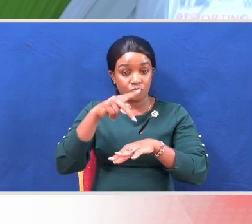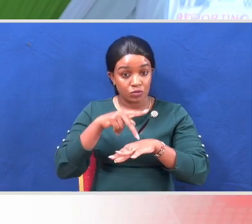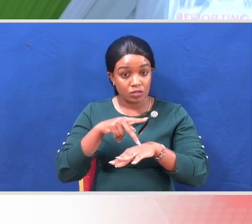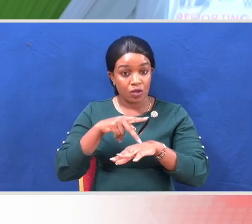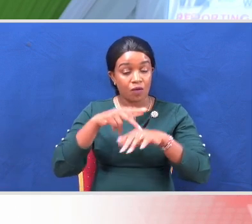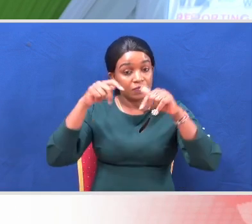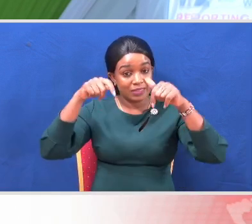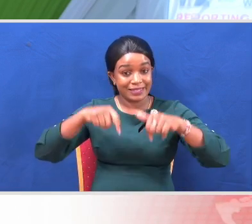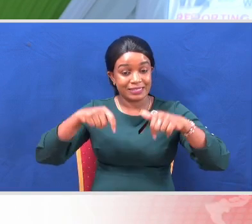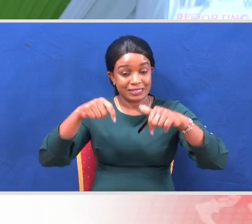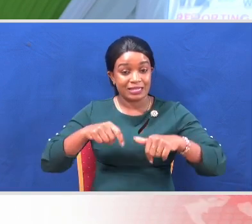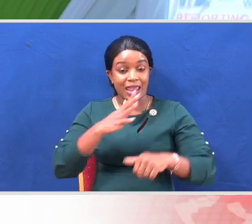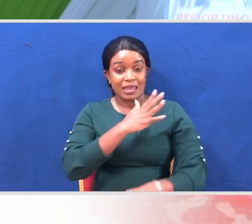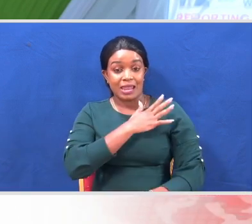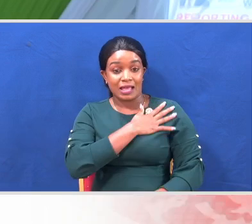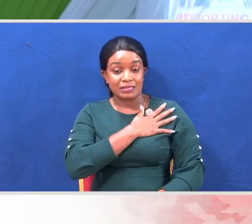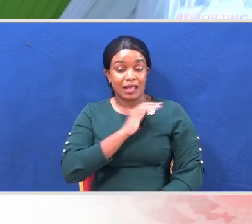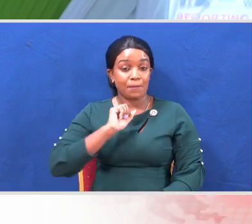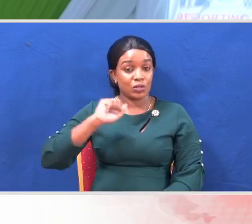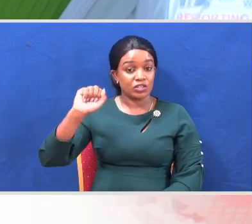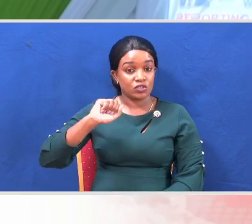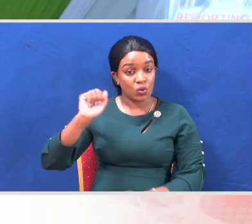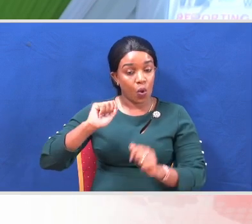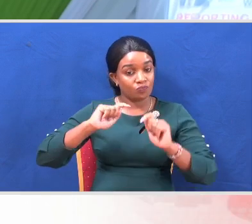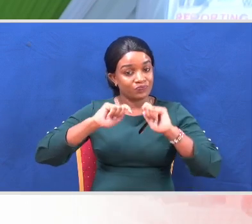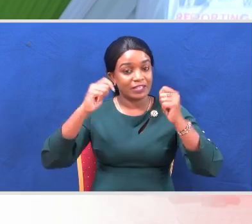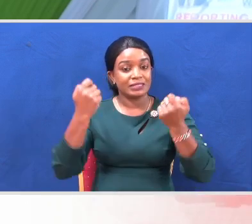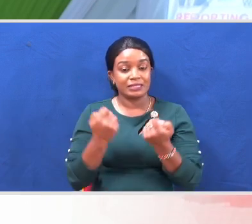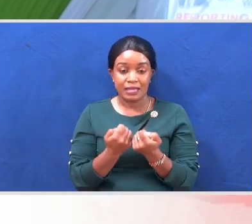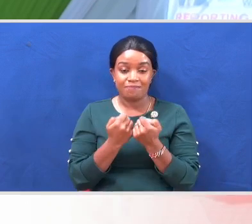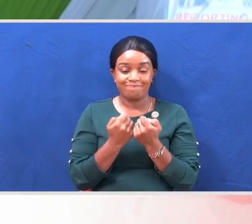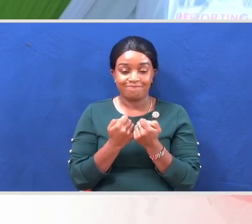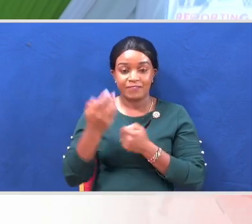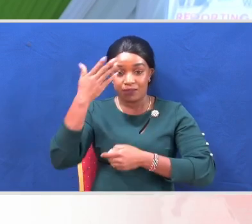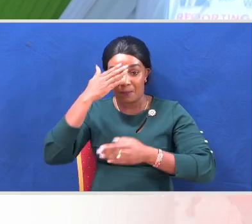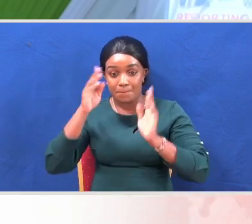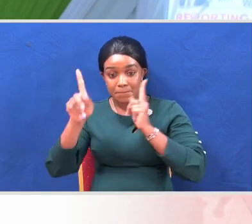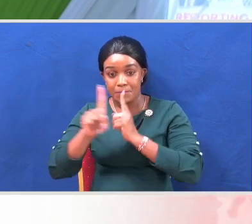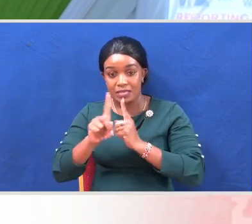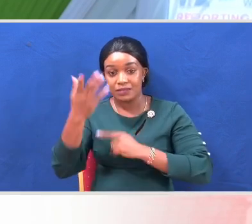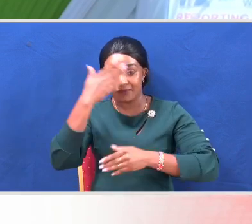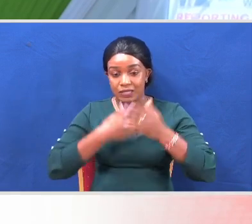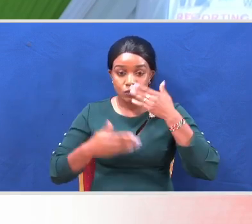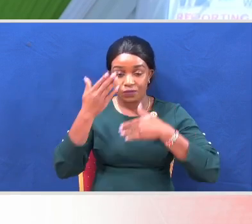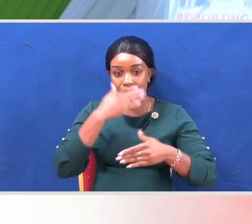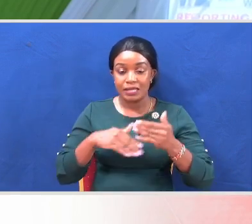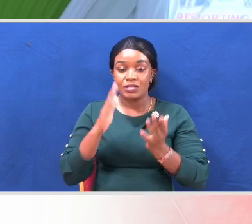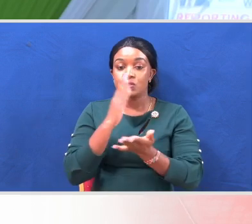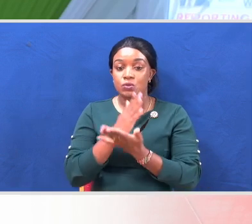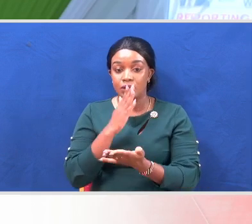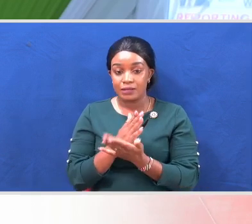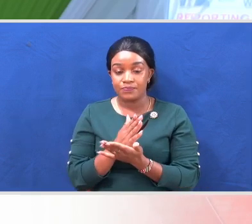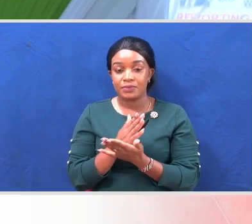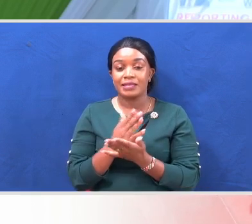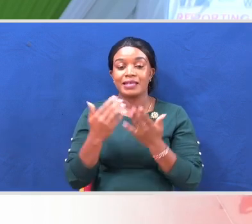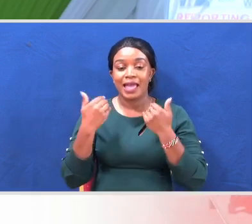case, defunct NASA political outfit go full throttle, head to head, and it definitely draws